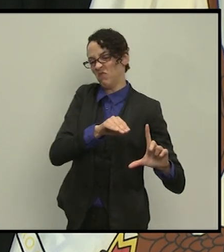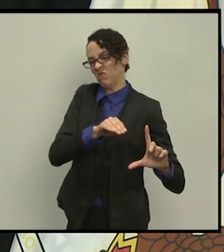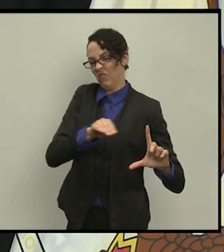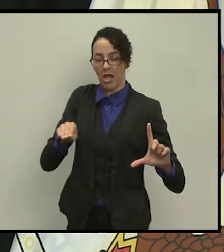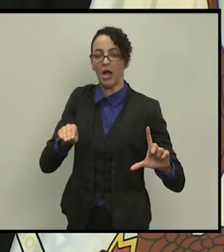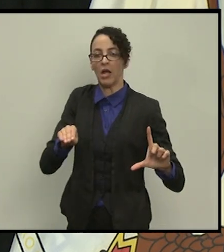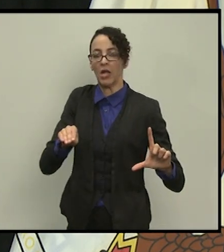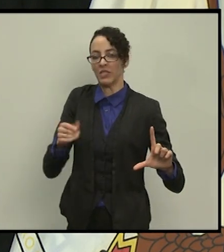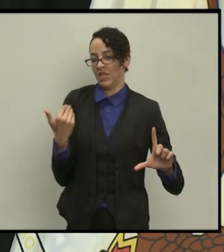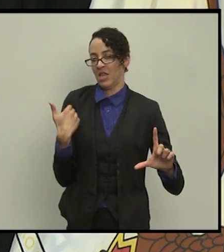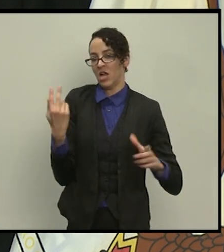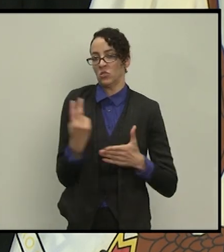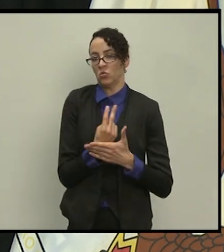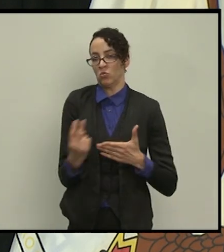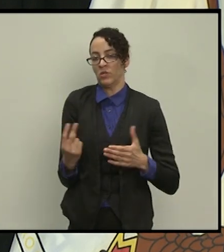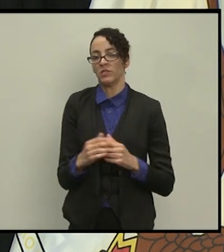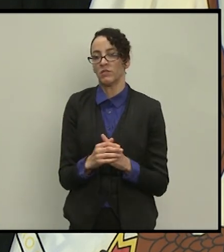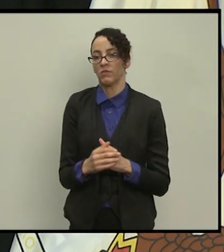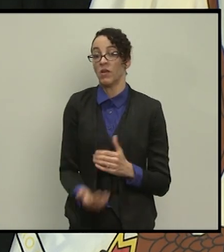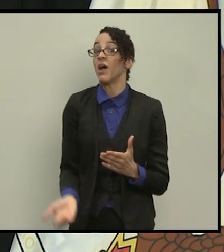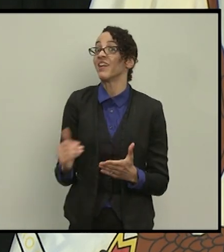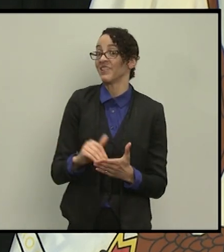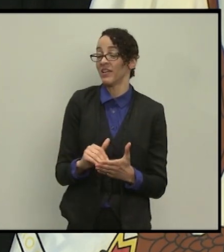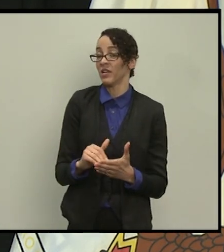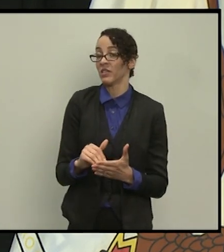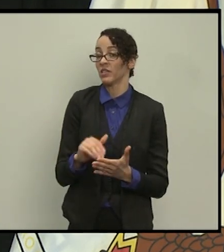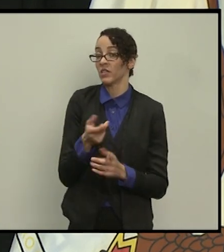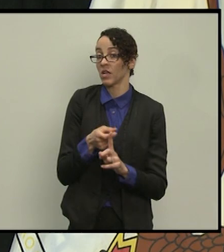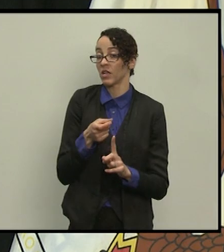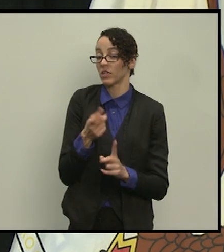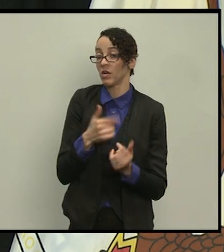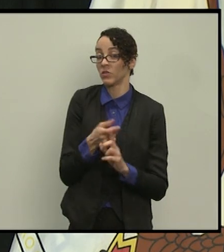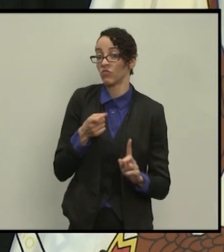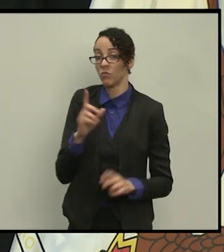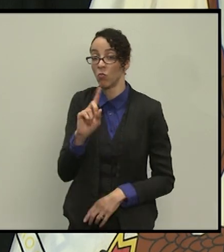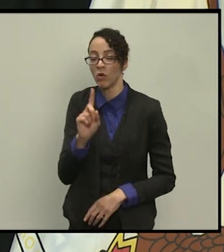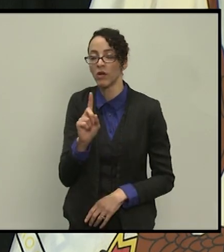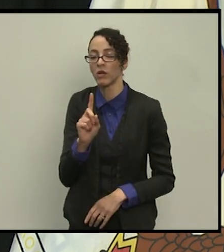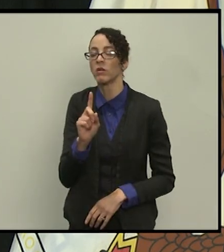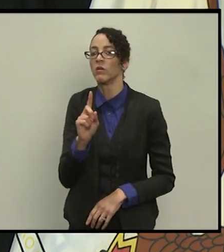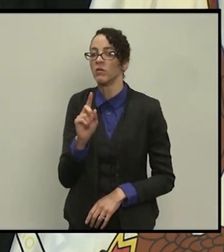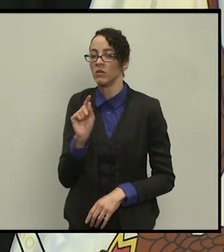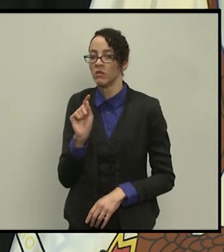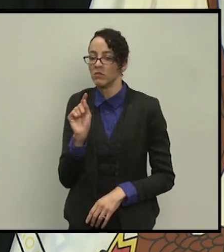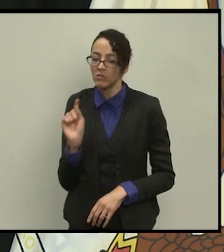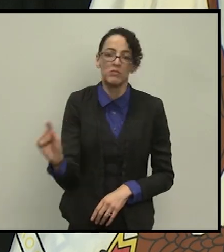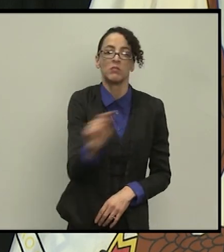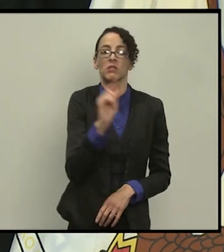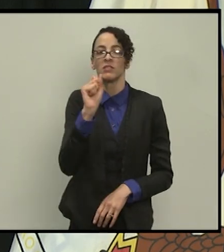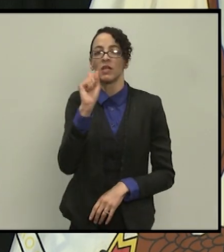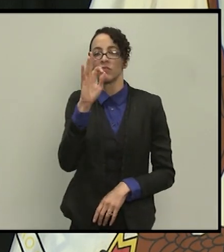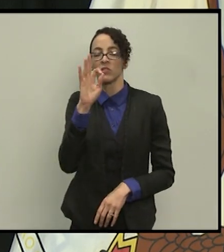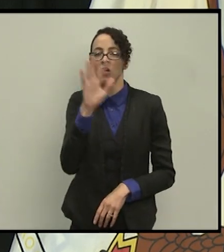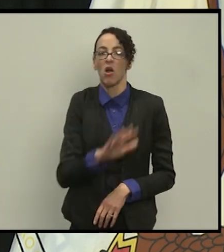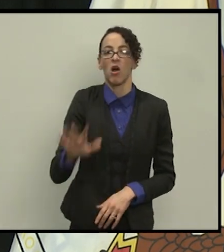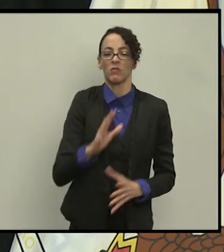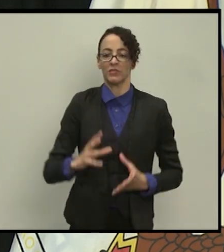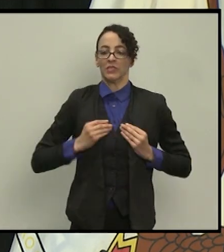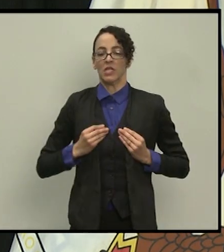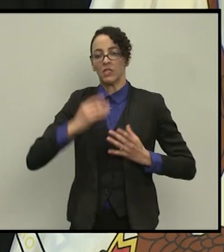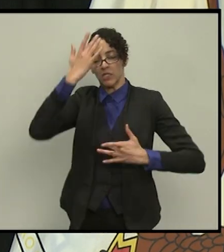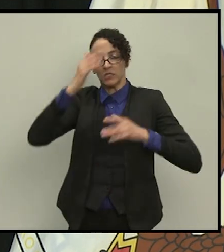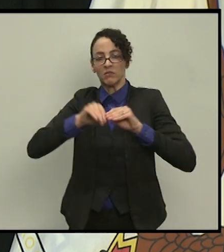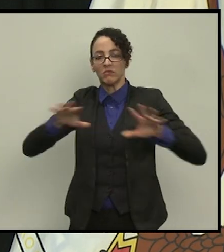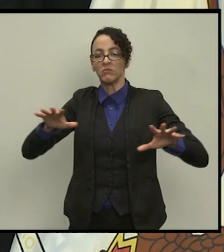a testament to the response of all San Franciscans in terms of taking this pandemic very seriously. So when we keep talking